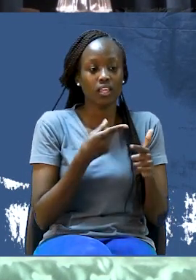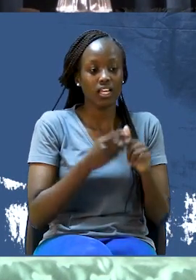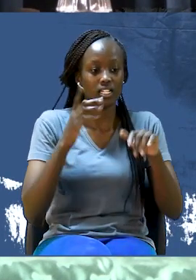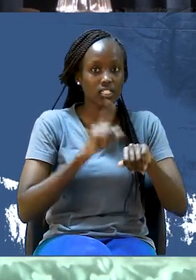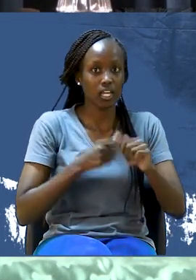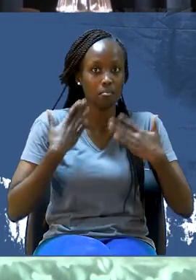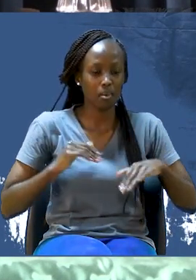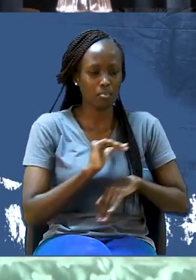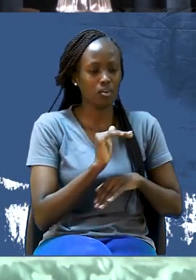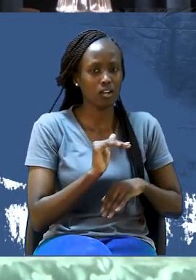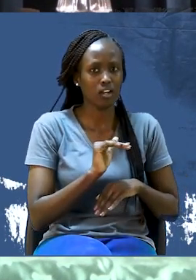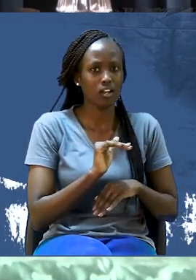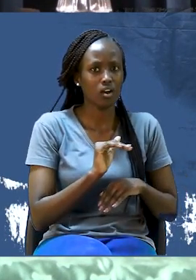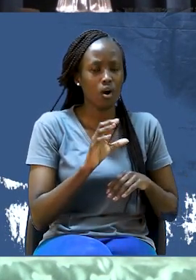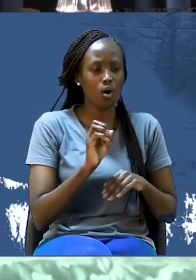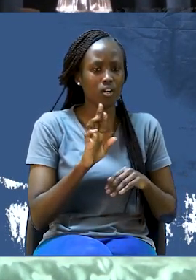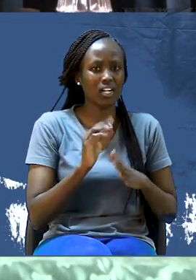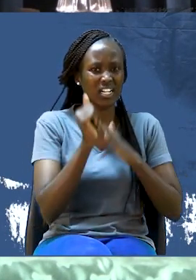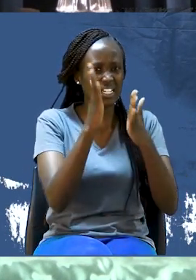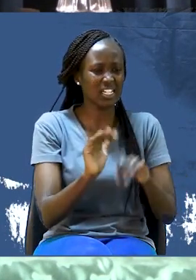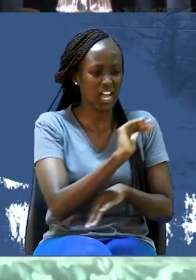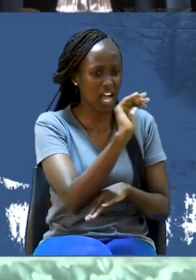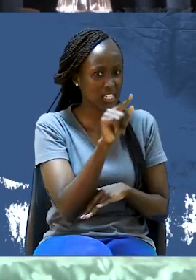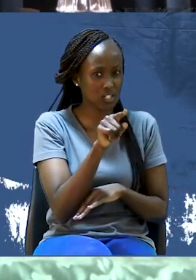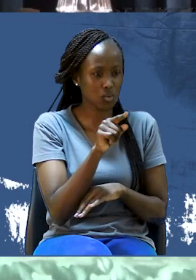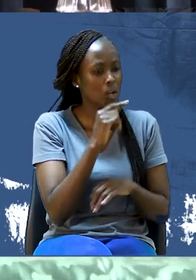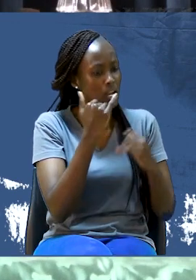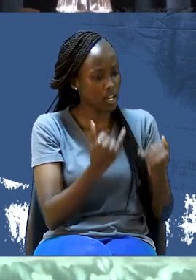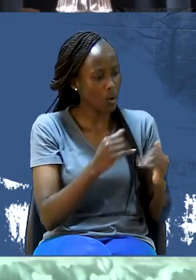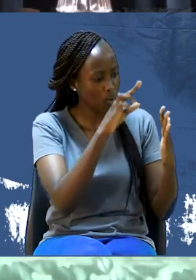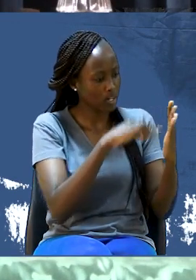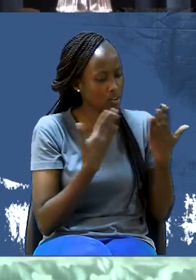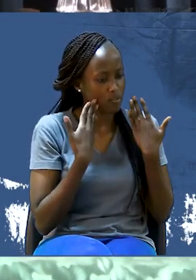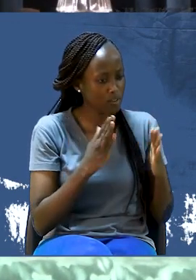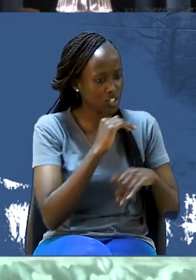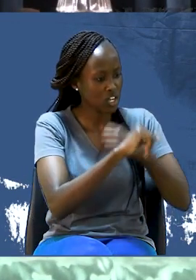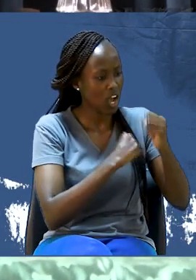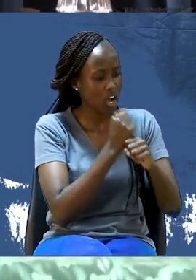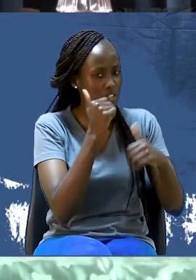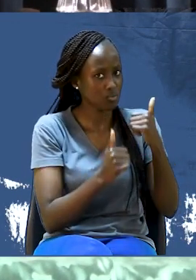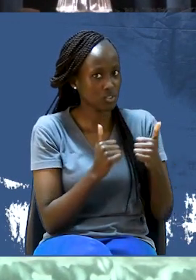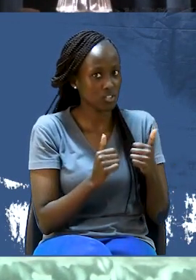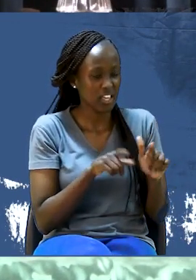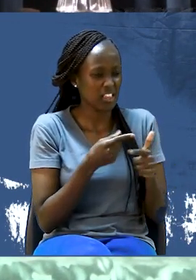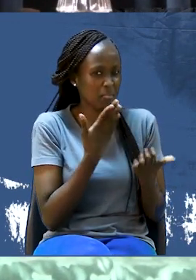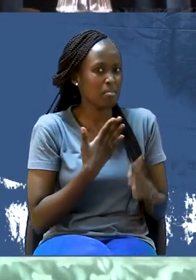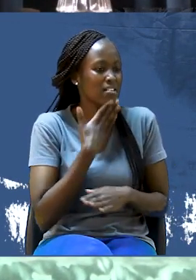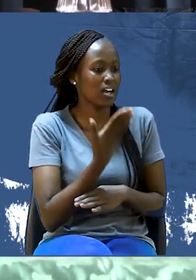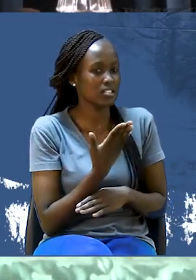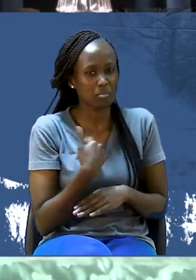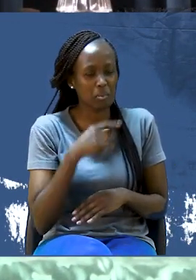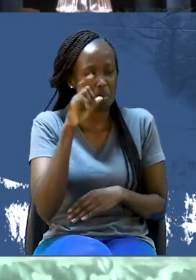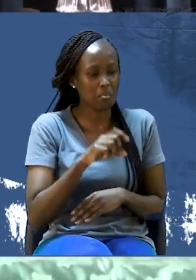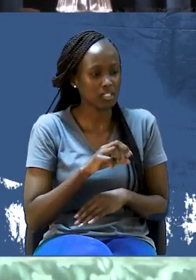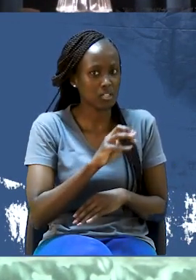need to witness to everybody. You know, as an individual, I cannot witness to everybody. Chances are high that I will die before I go